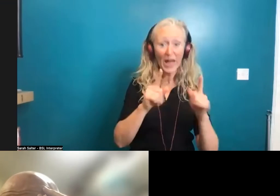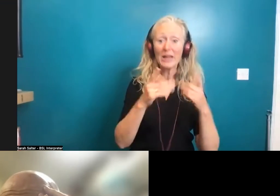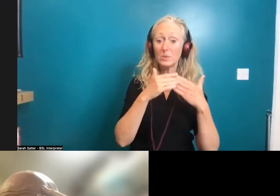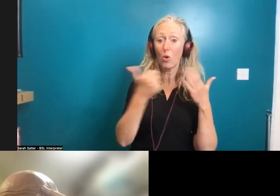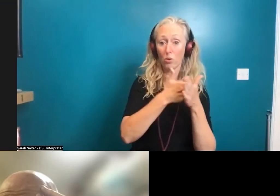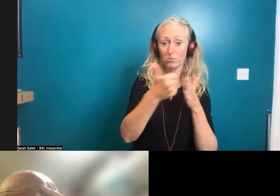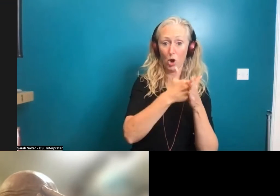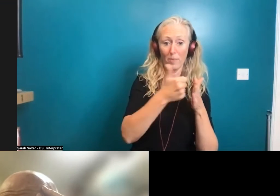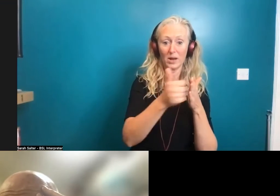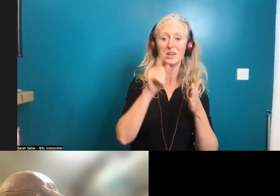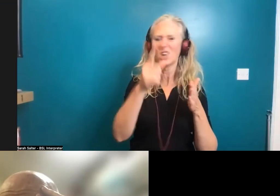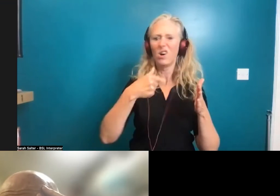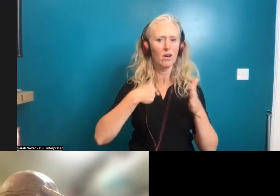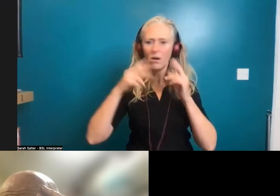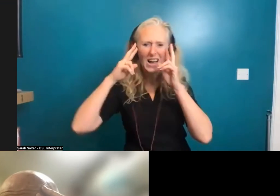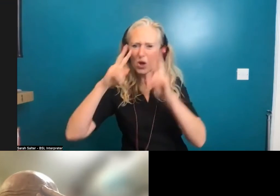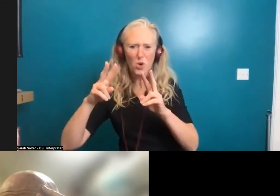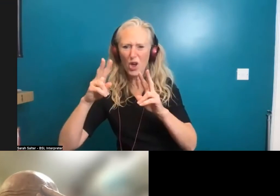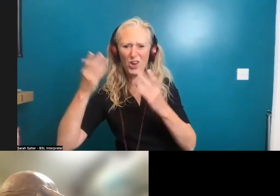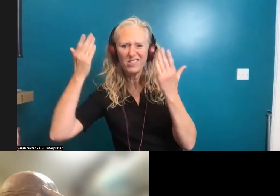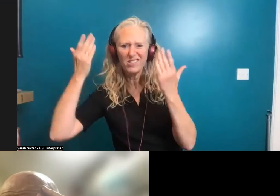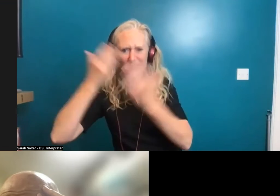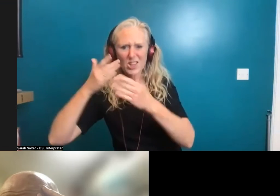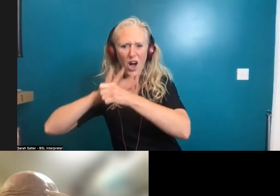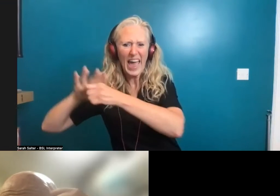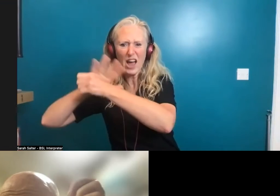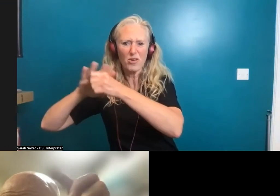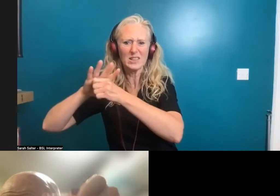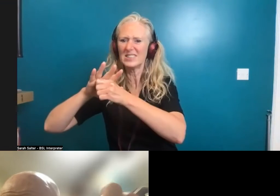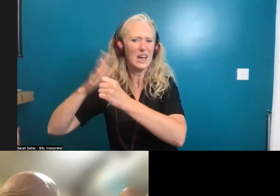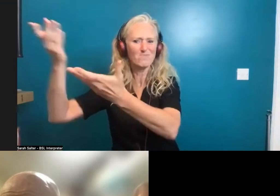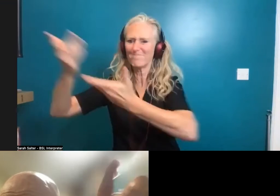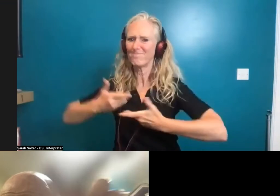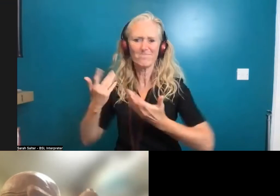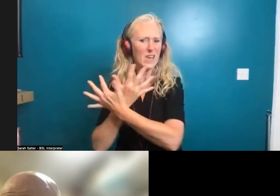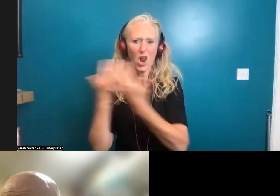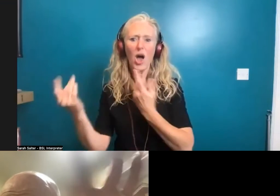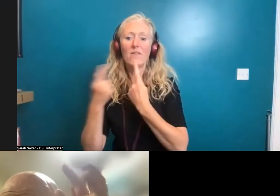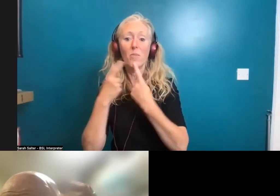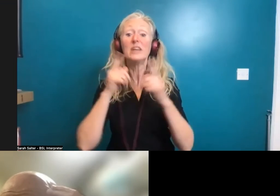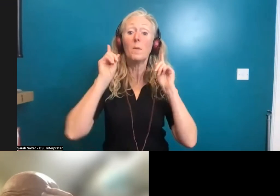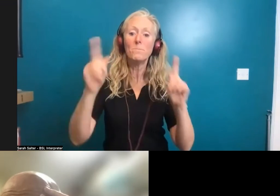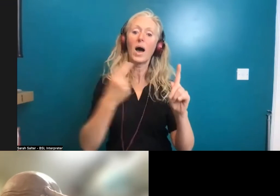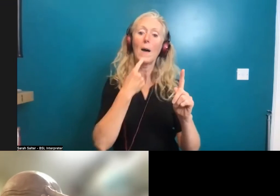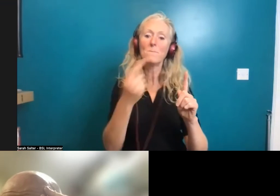time looking at the pigment. It doesn't tell me a great deal. But that autofluorescent, hyper-autofluorescent ring that I look for on